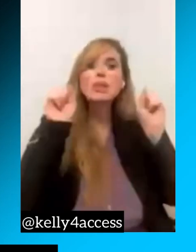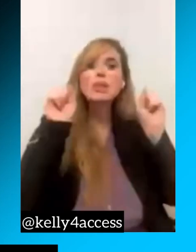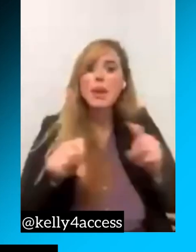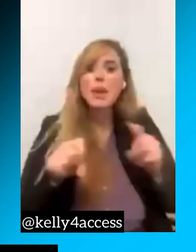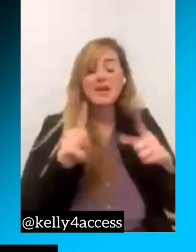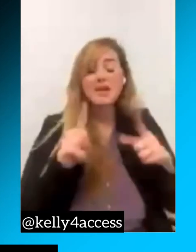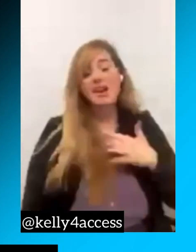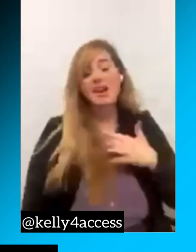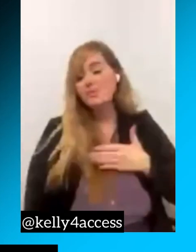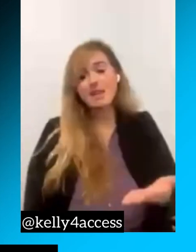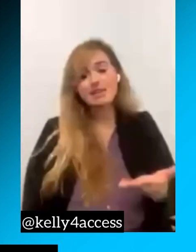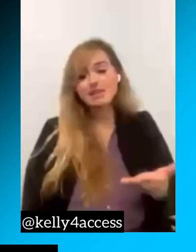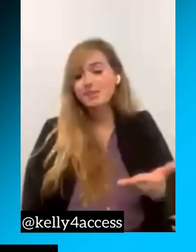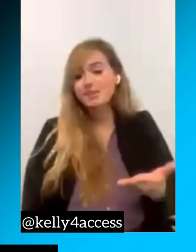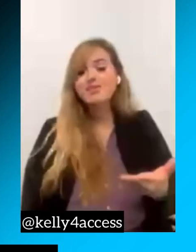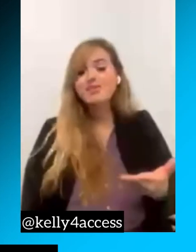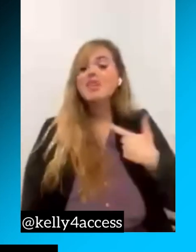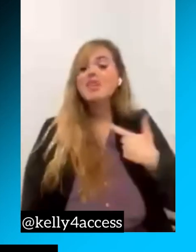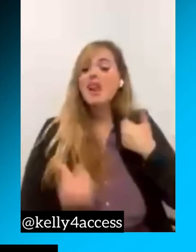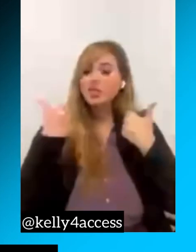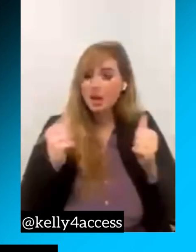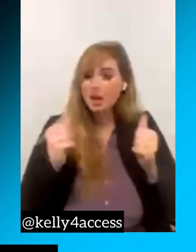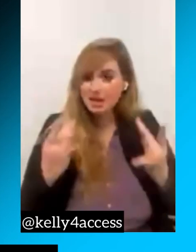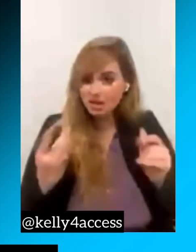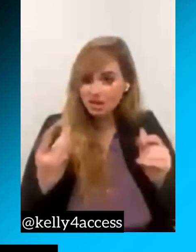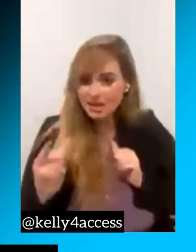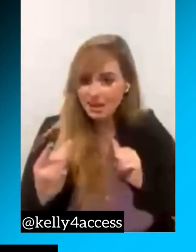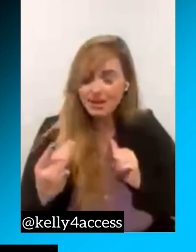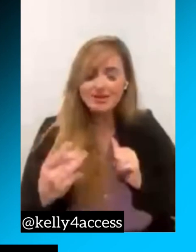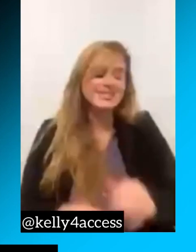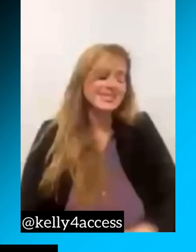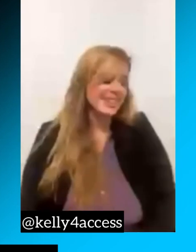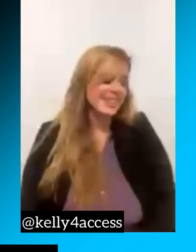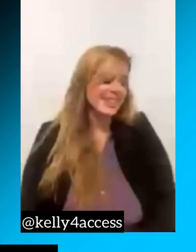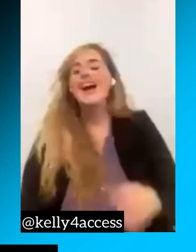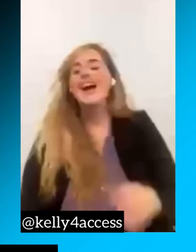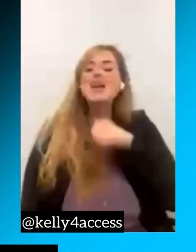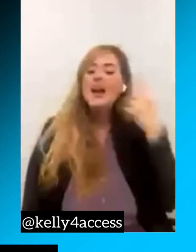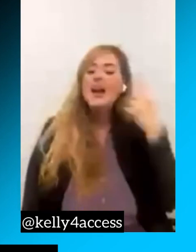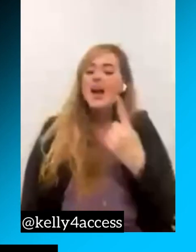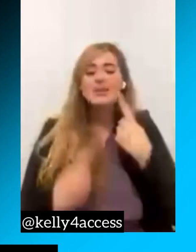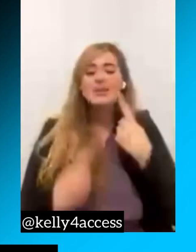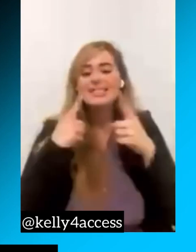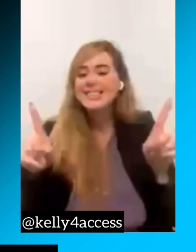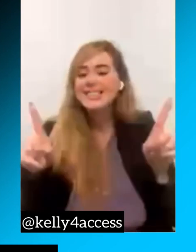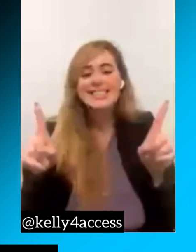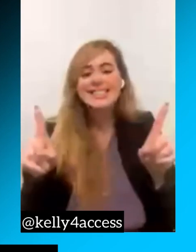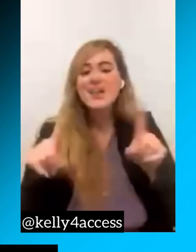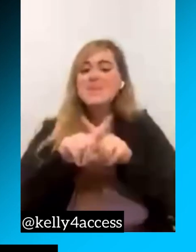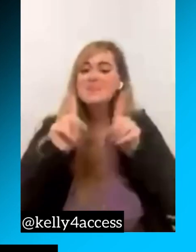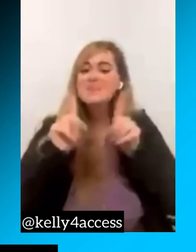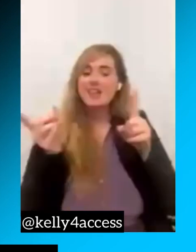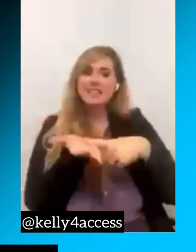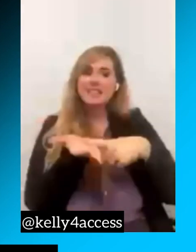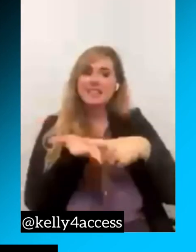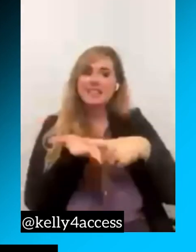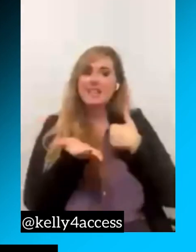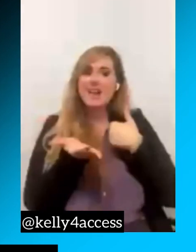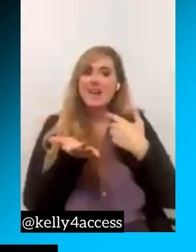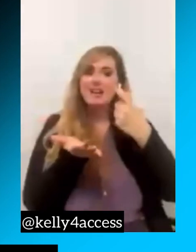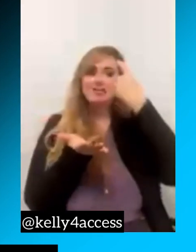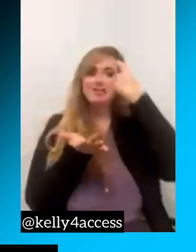the times that I've tried meditation, I'm not always very successful at it. Like, there are times, like, when I'm in the right